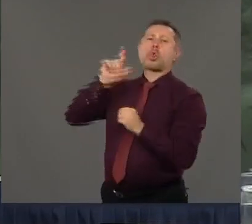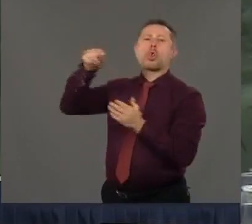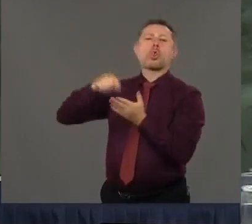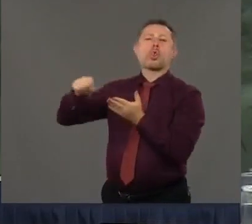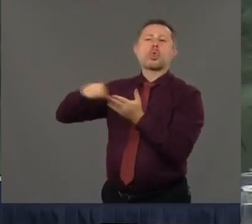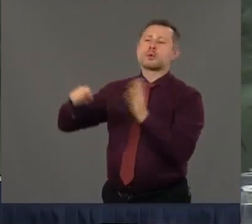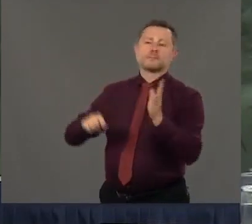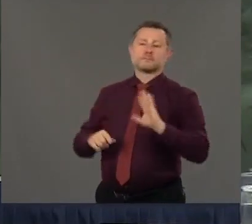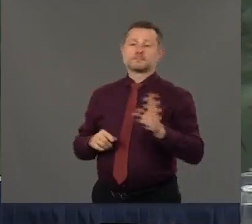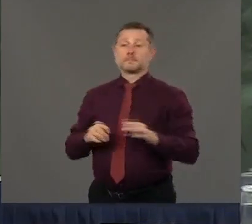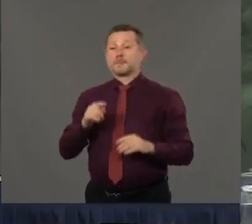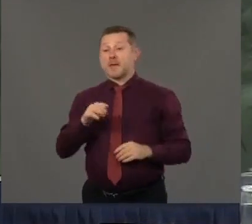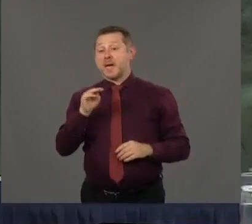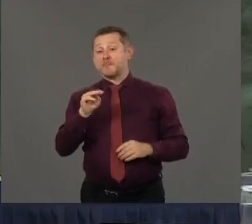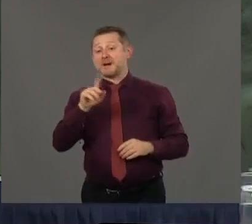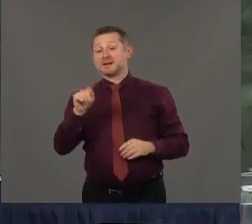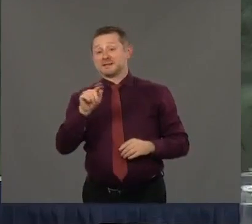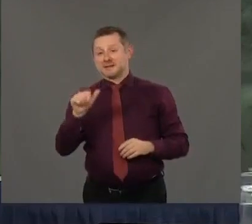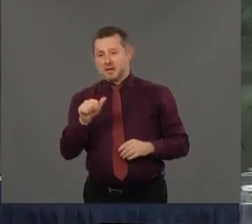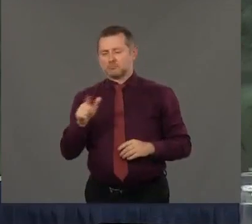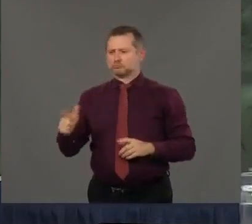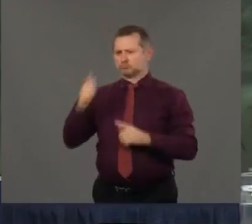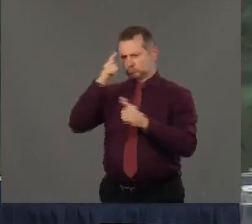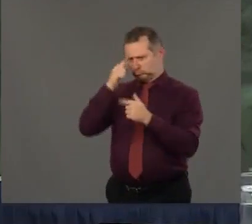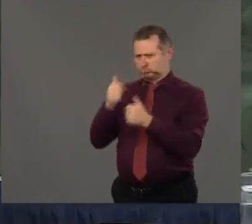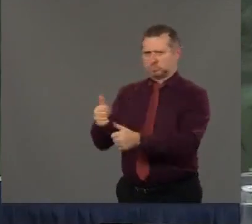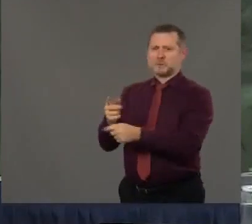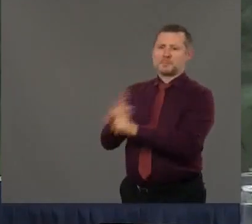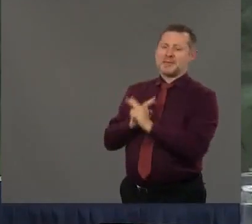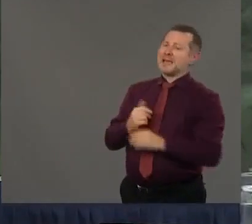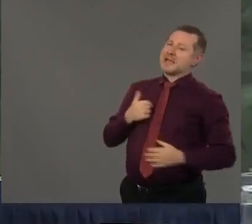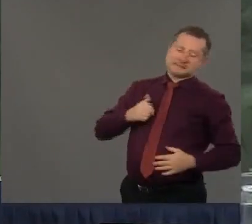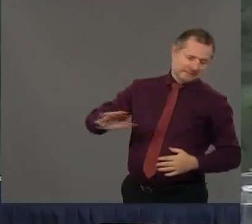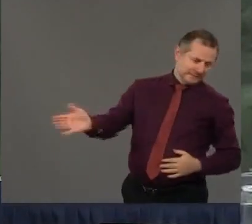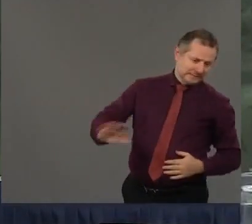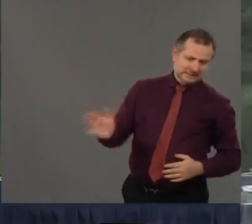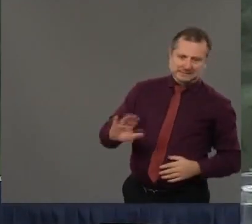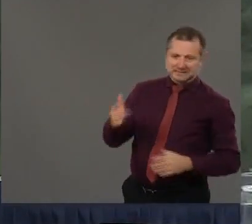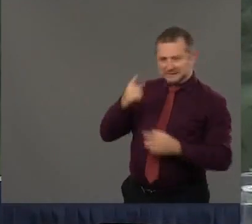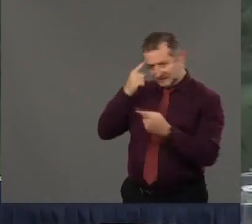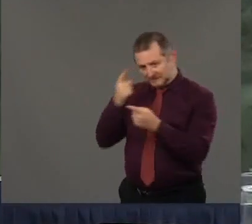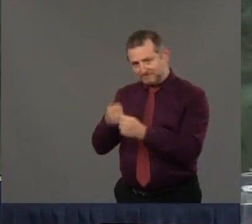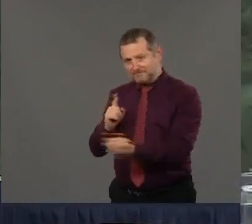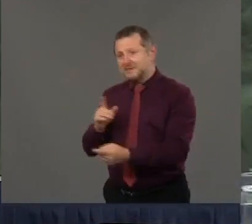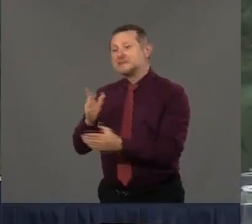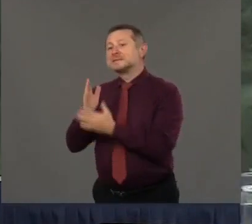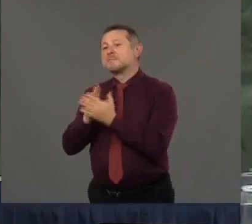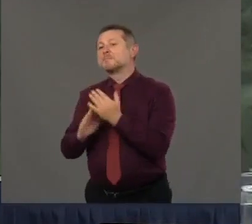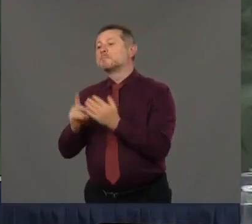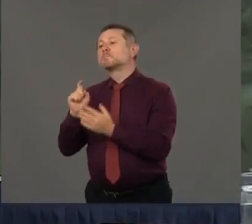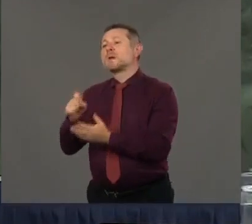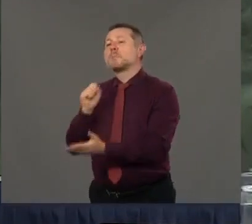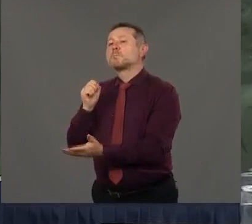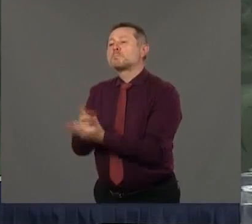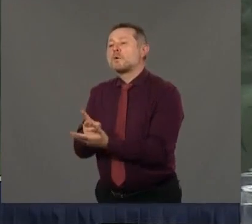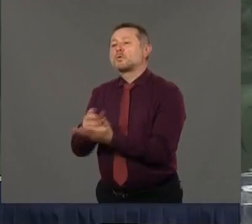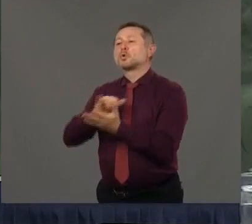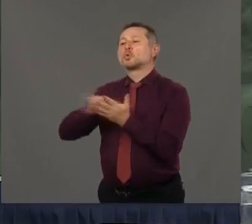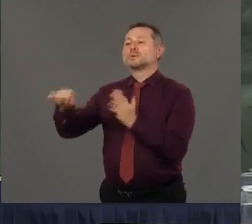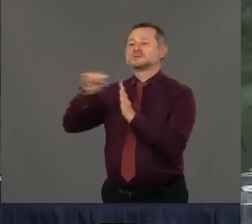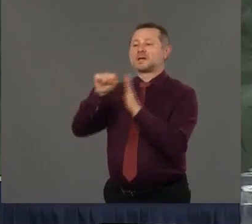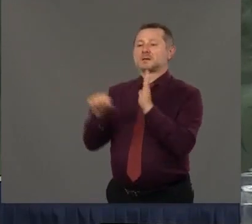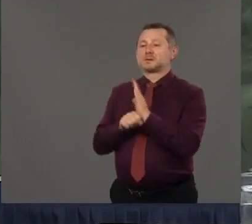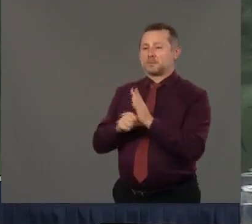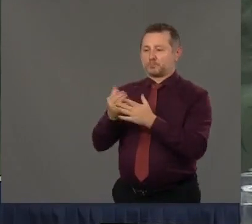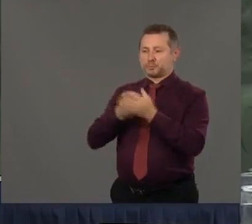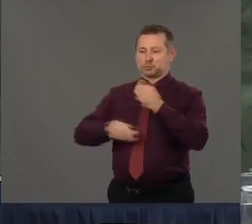MTA wasn't given carte blanche to do borrowing. They were given the ability to issue debt. However, it has to be approved by the New York State Budget Director and by